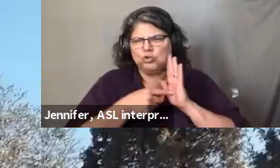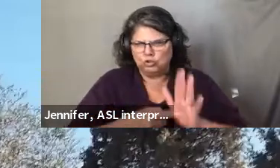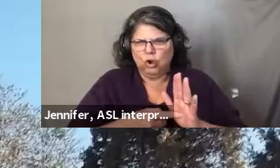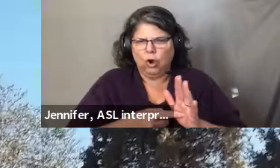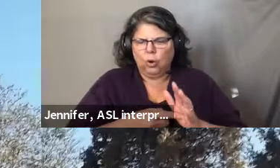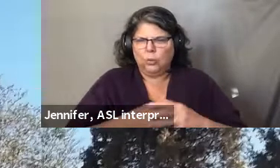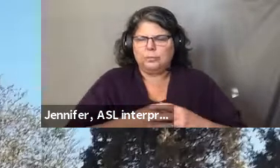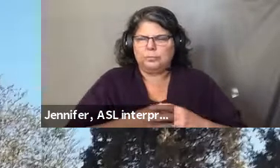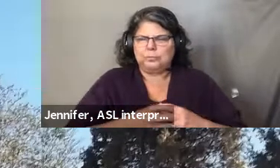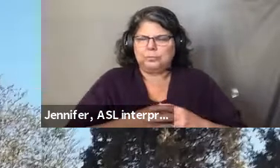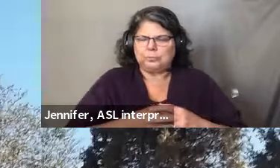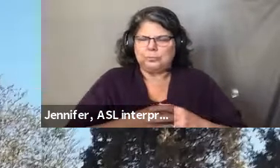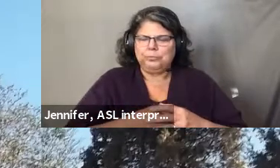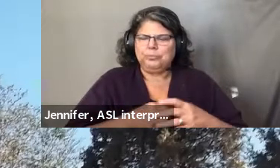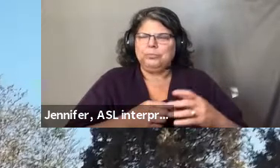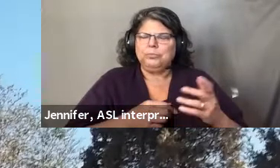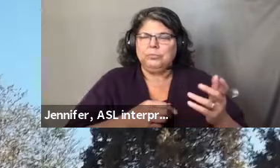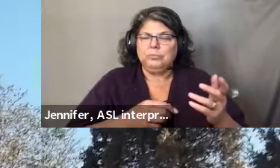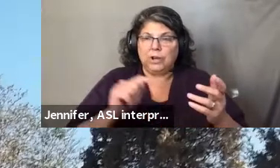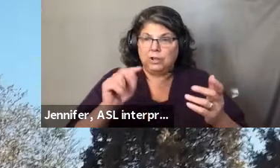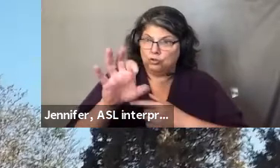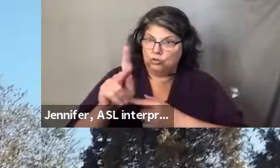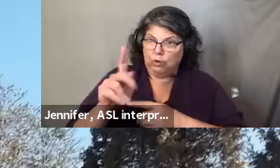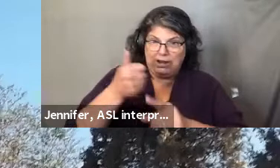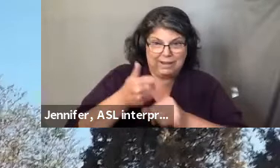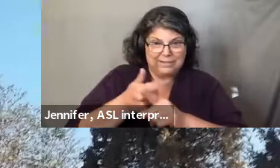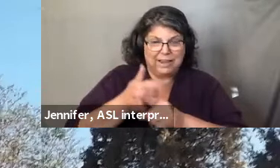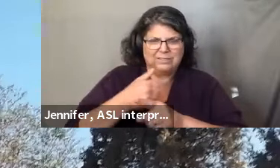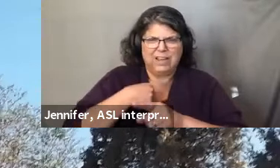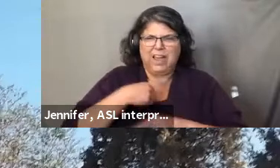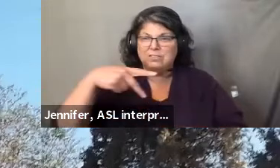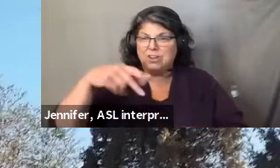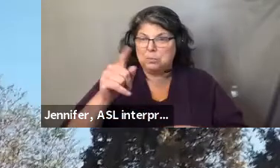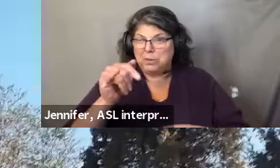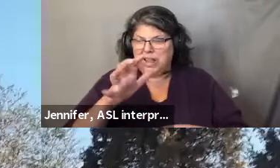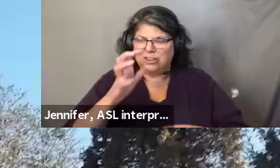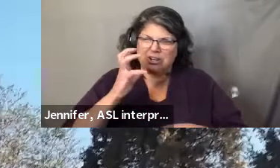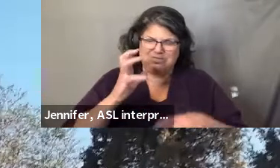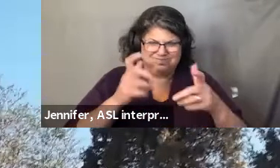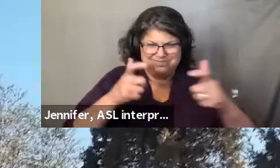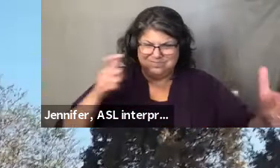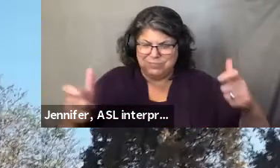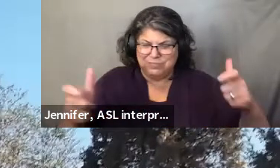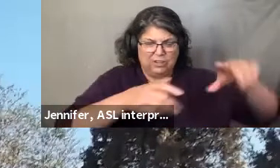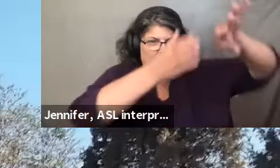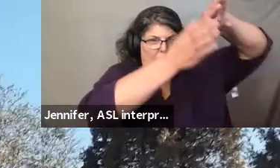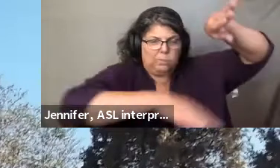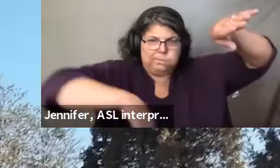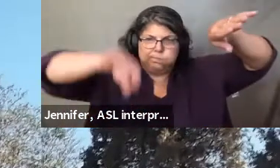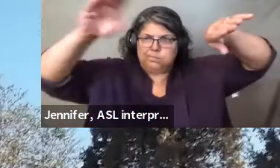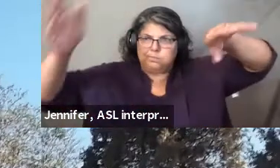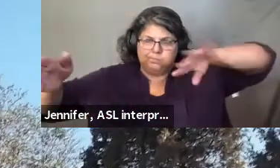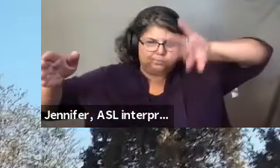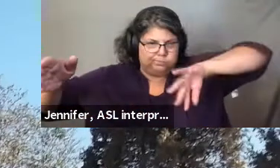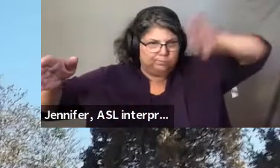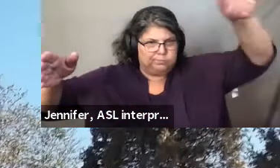place plastic, a big sheet of plastic that goes inside the truck, but it's so big that it falls outside the truck. They fill up